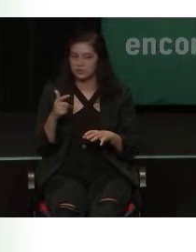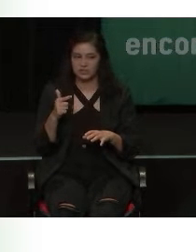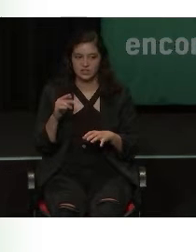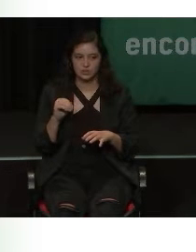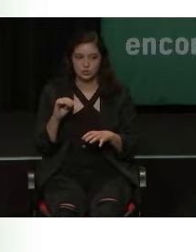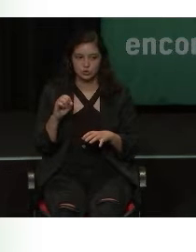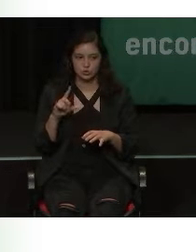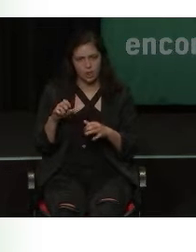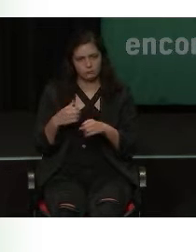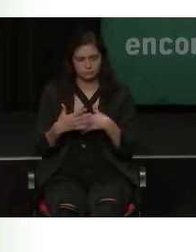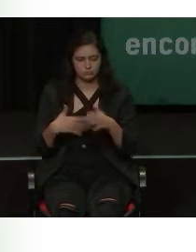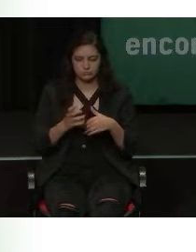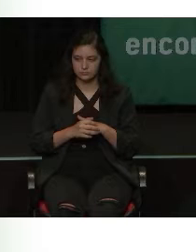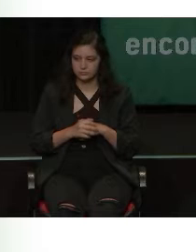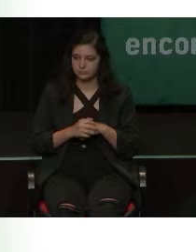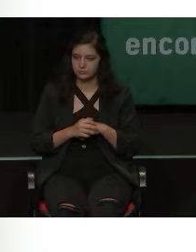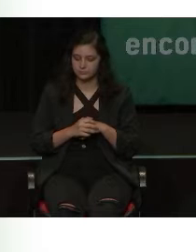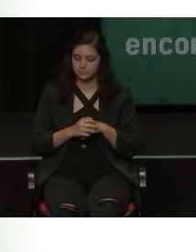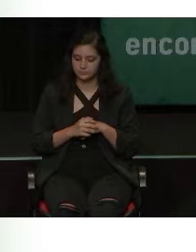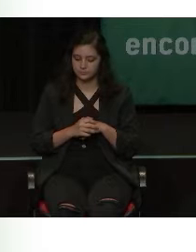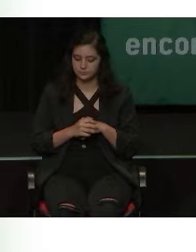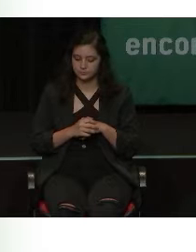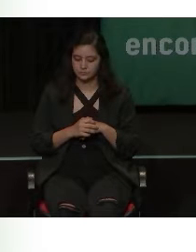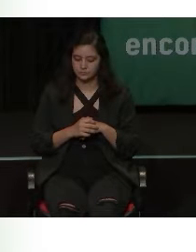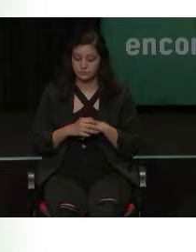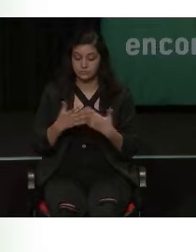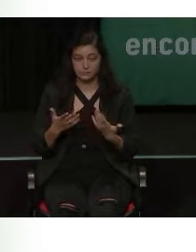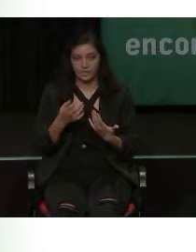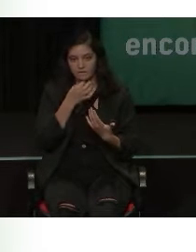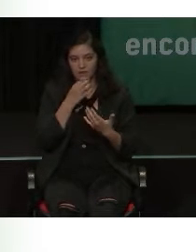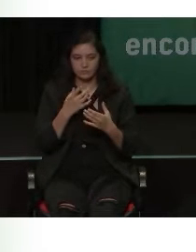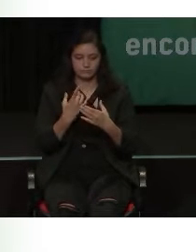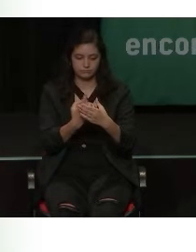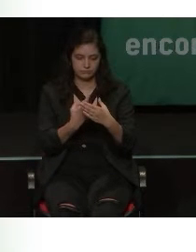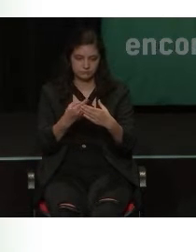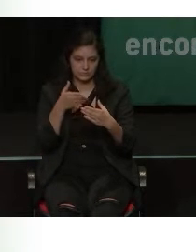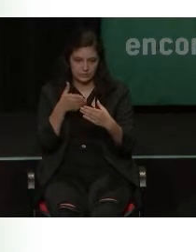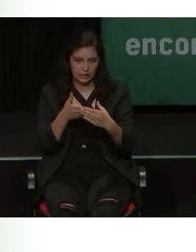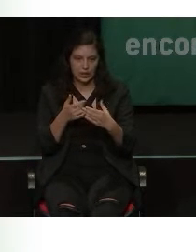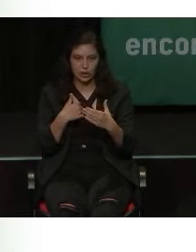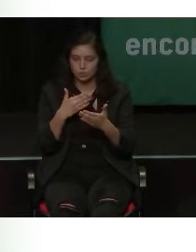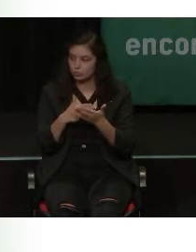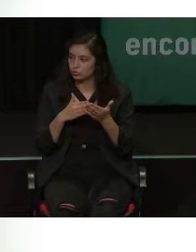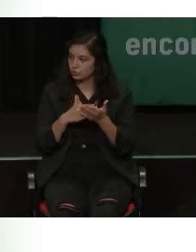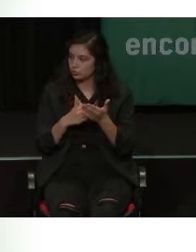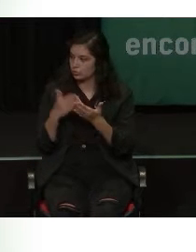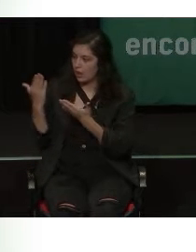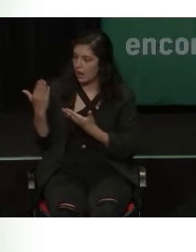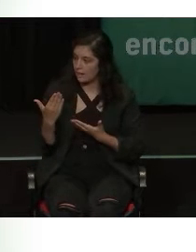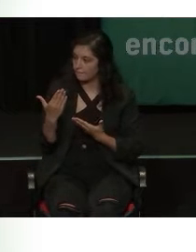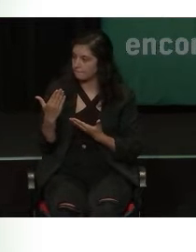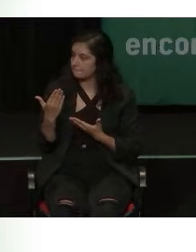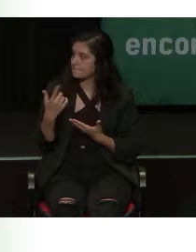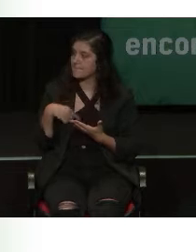Well, cortisol is definitely acting, but I feel a little anxious. Speaking of confinement, I